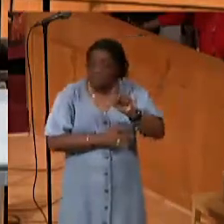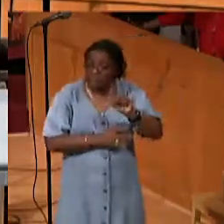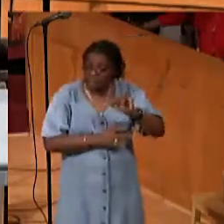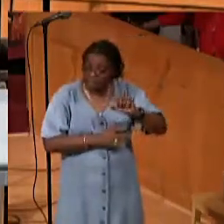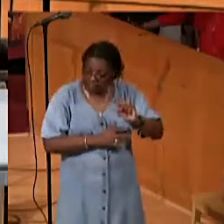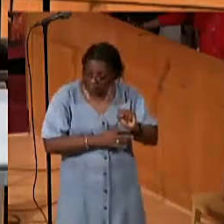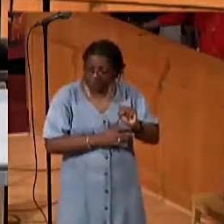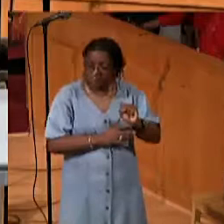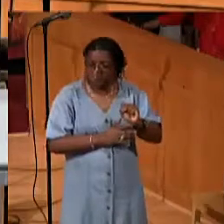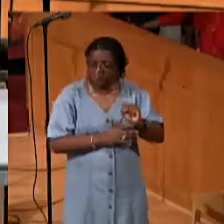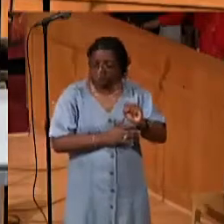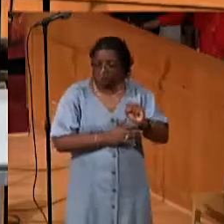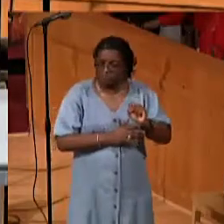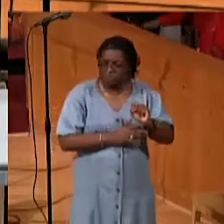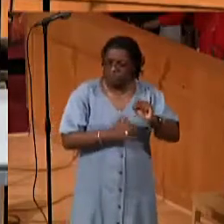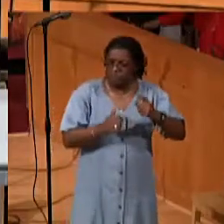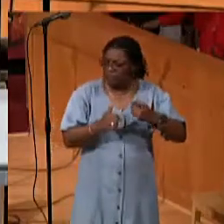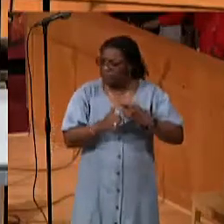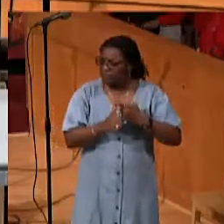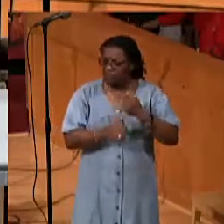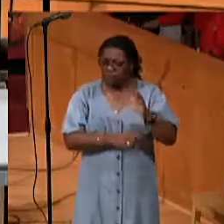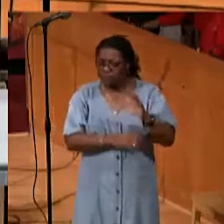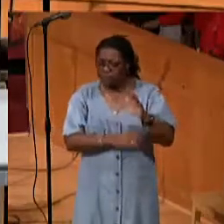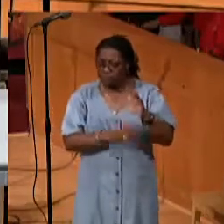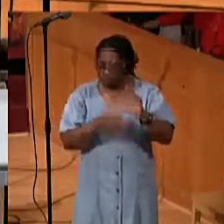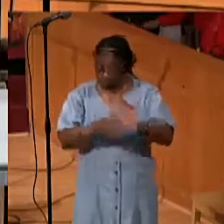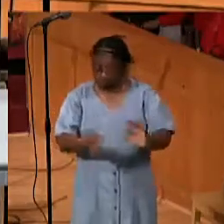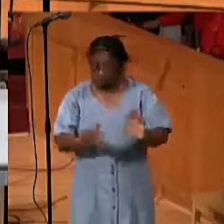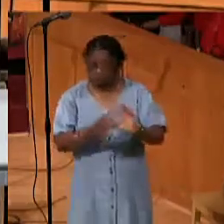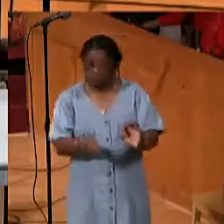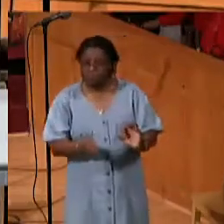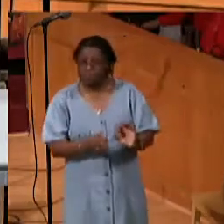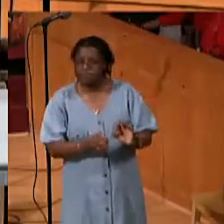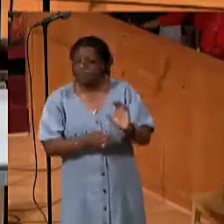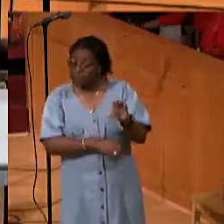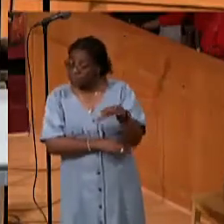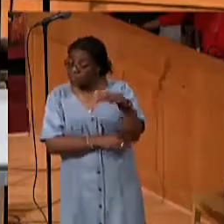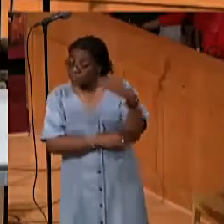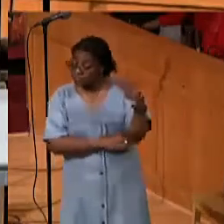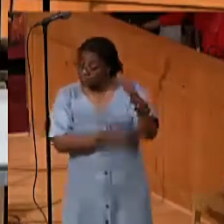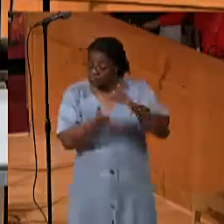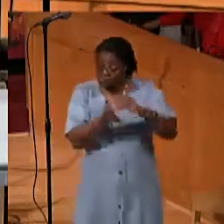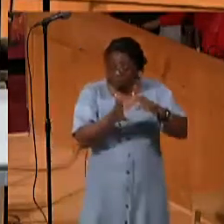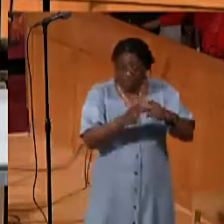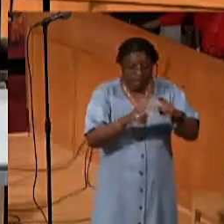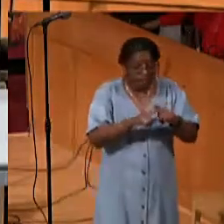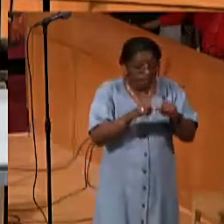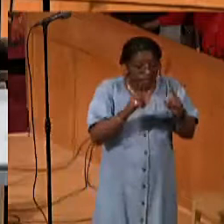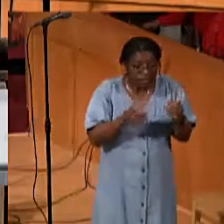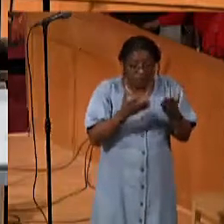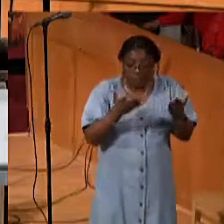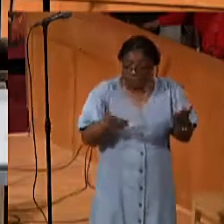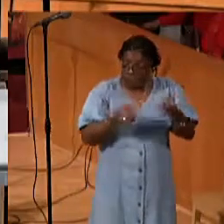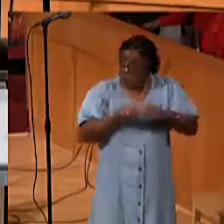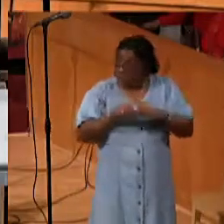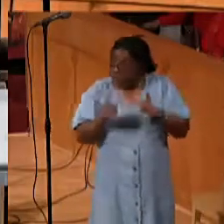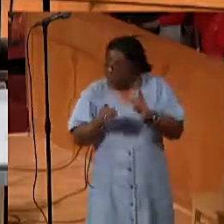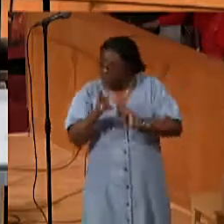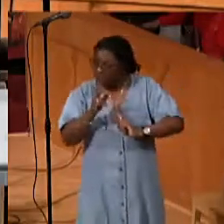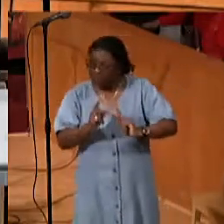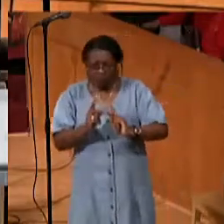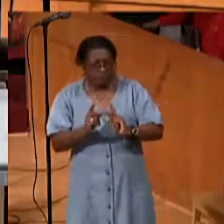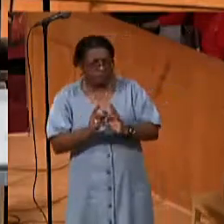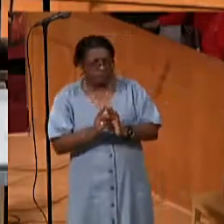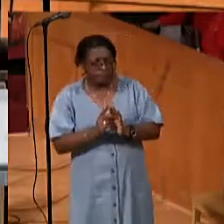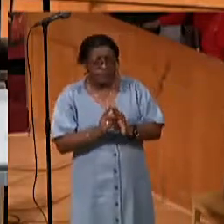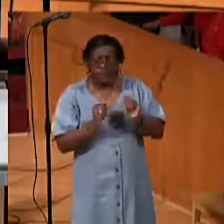story. Christmas presents different things to different people. That's why there has been and will continue to